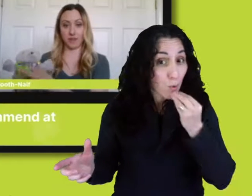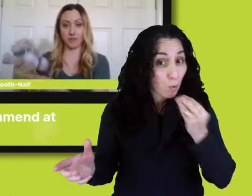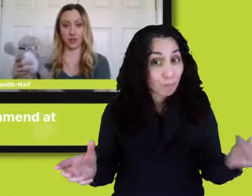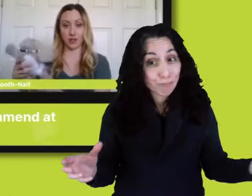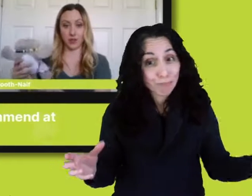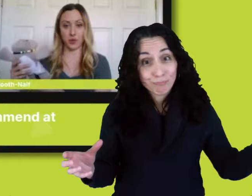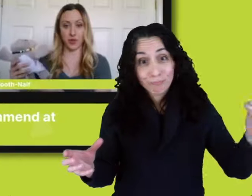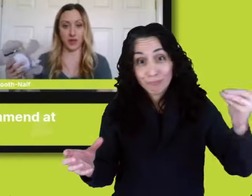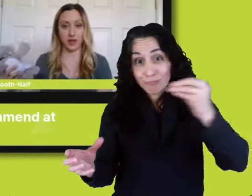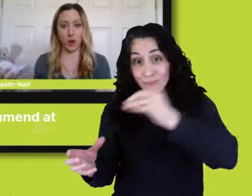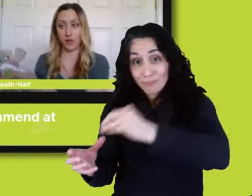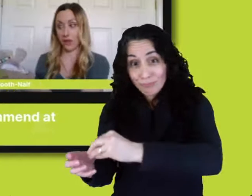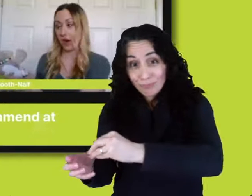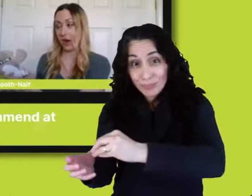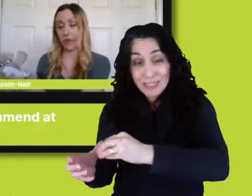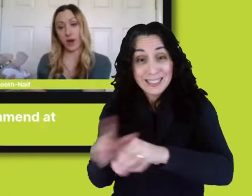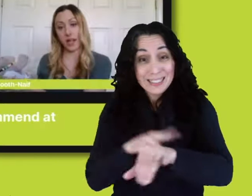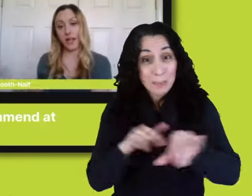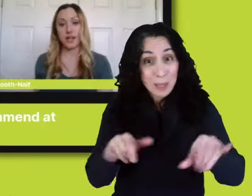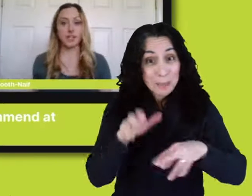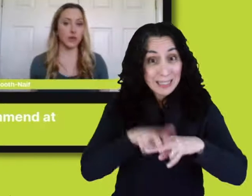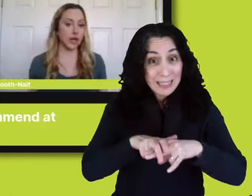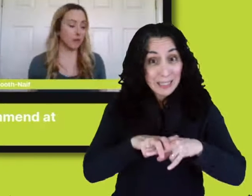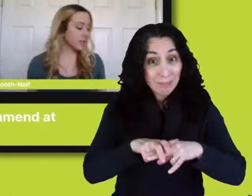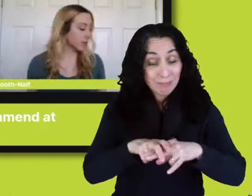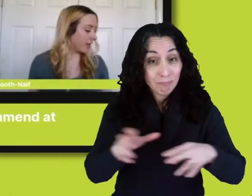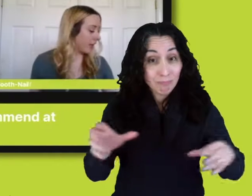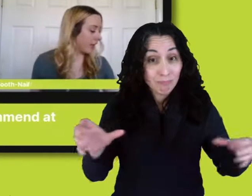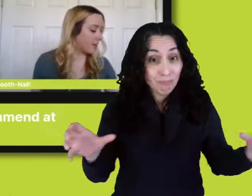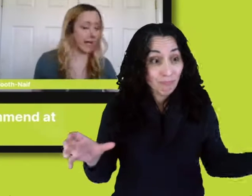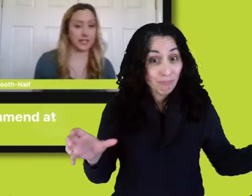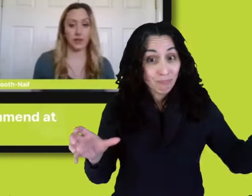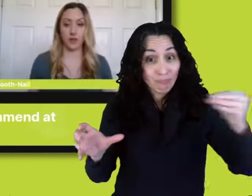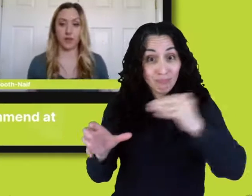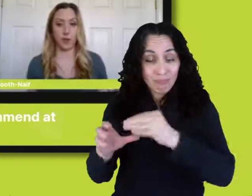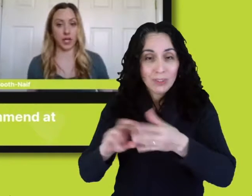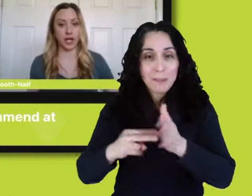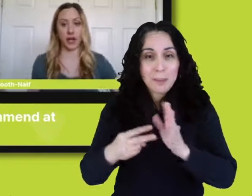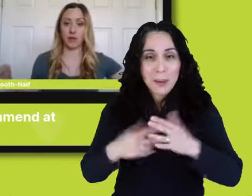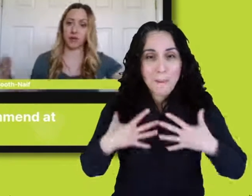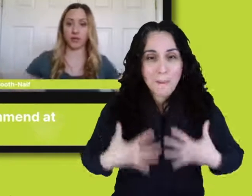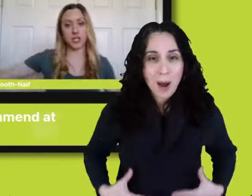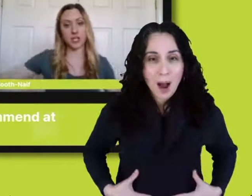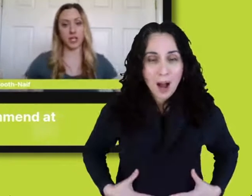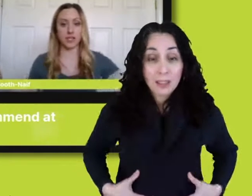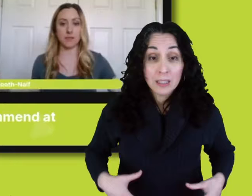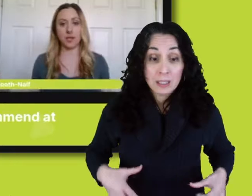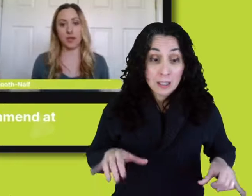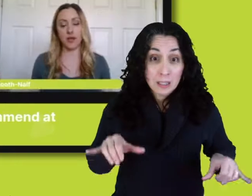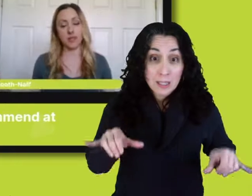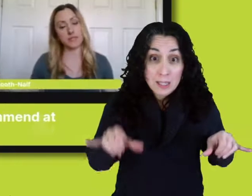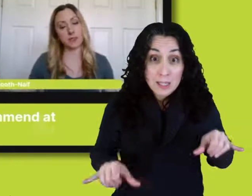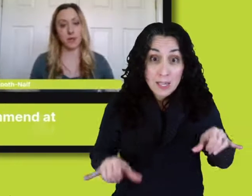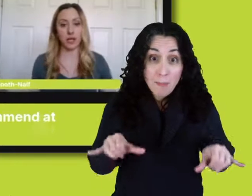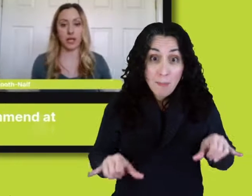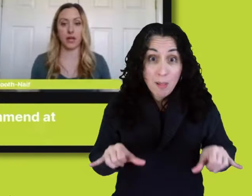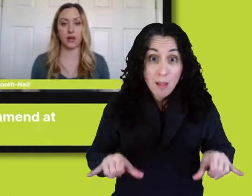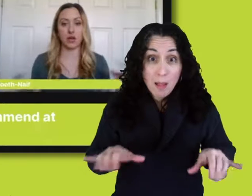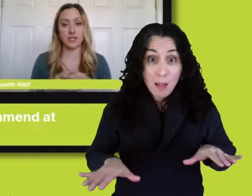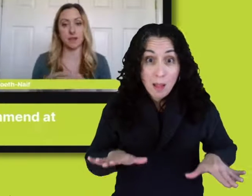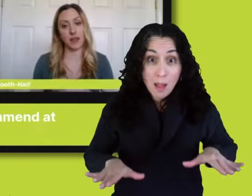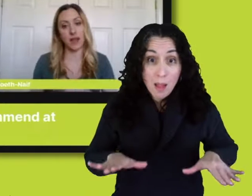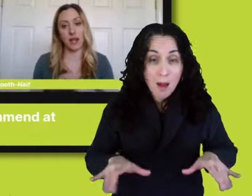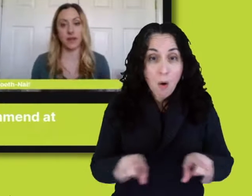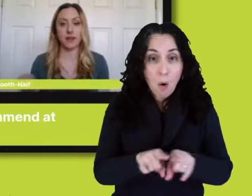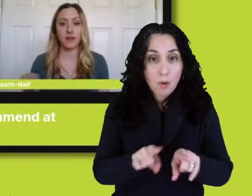her little toy friend over here on the right. So that was a great activity for working on reaching and stability